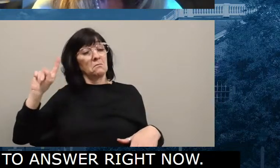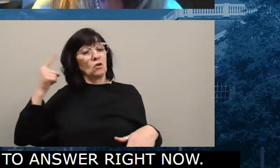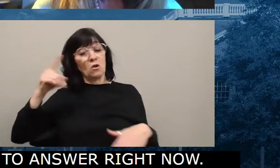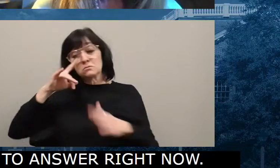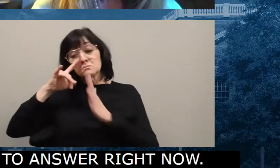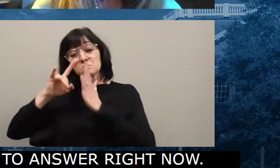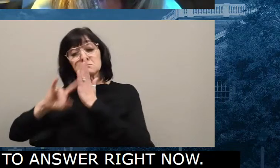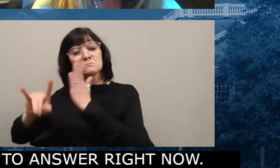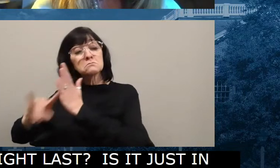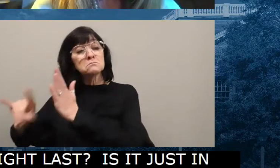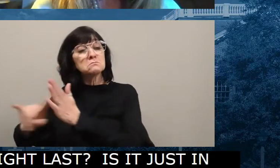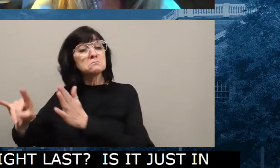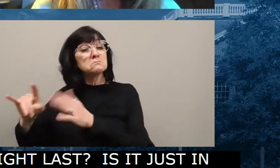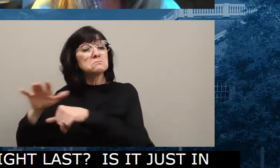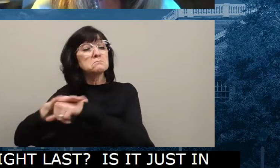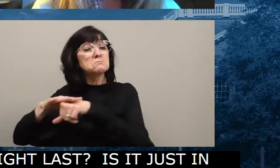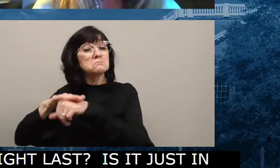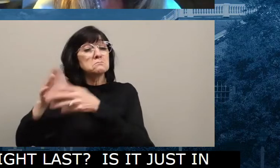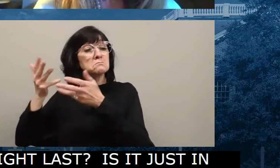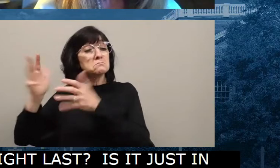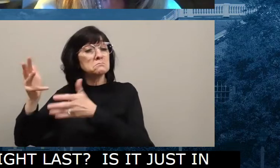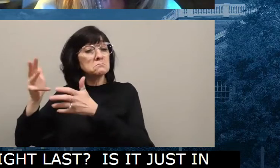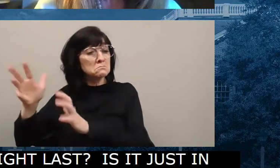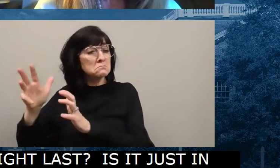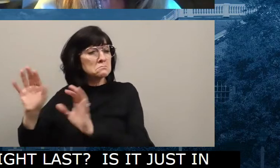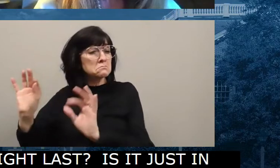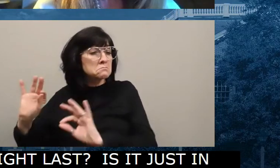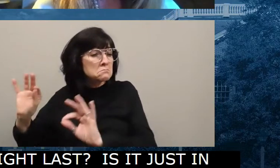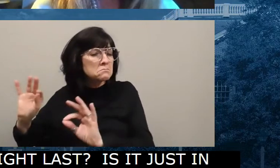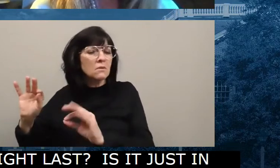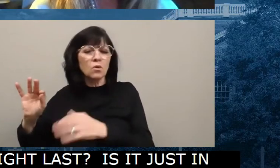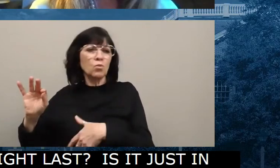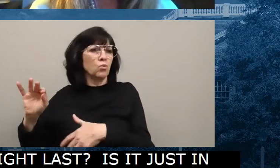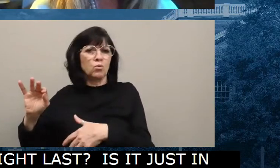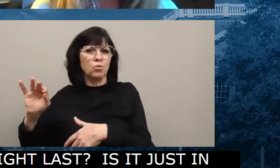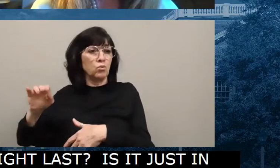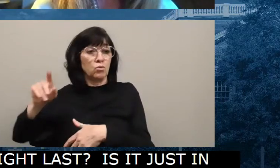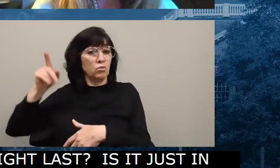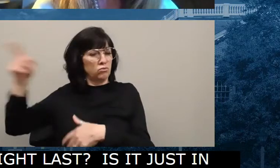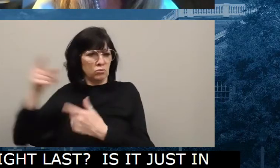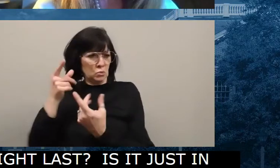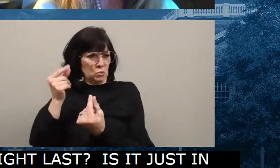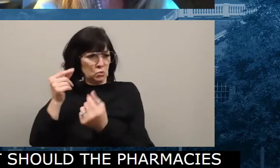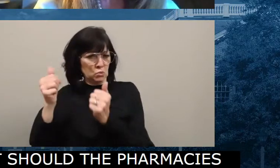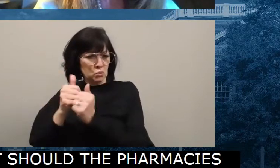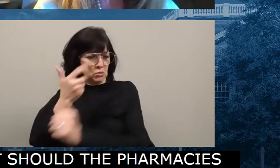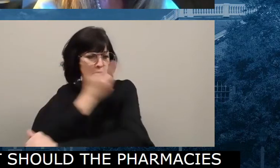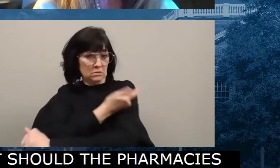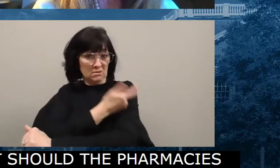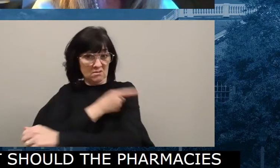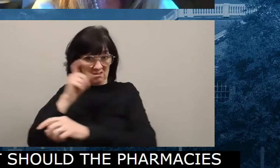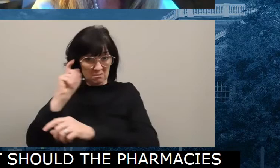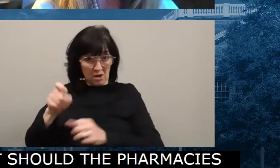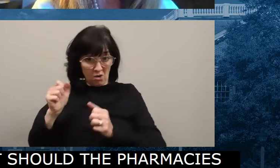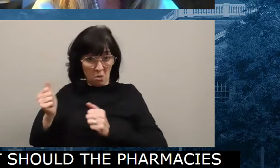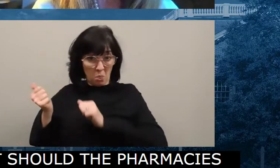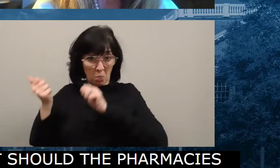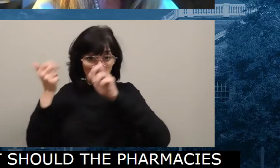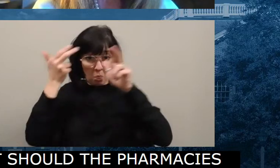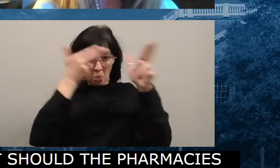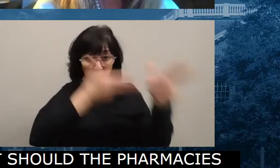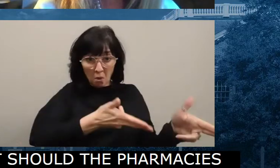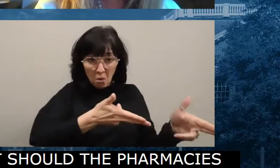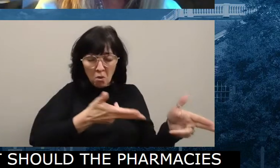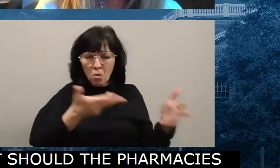and providers who have Johnson & Johnson do? Are they just keeping them for now? Is there a chance they might be thrown out?